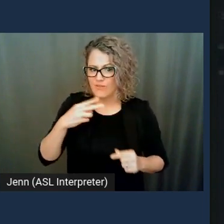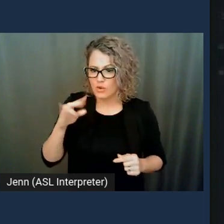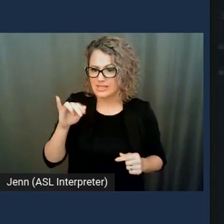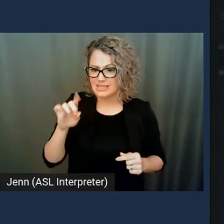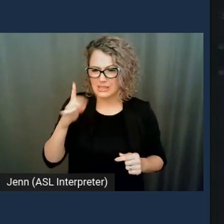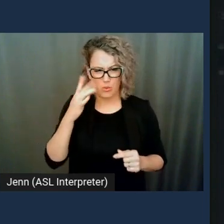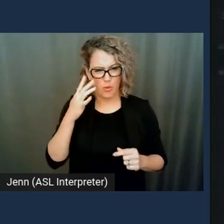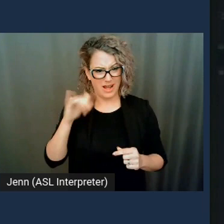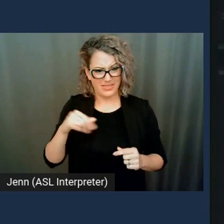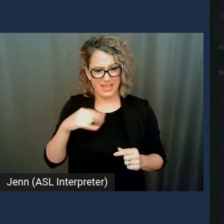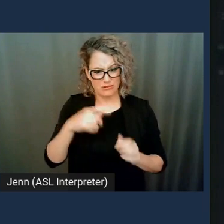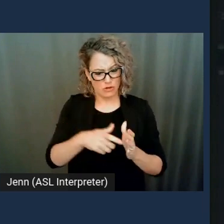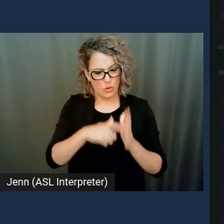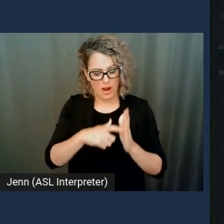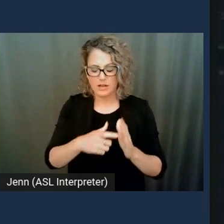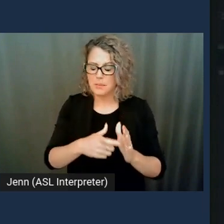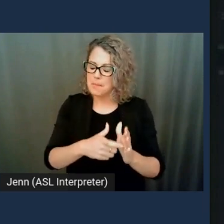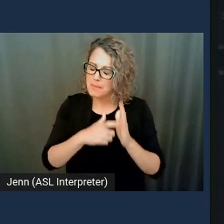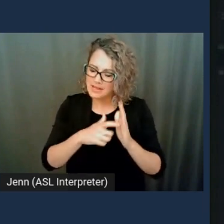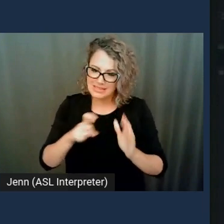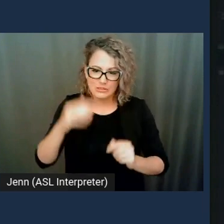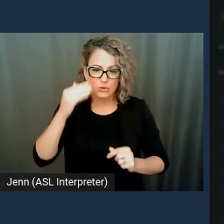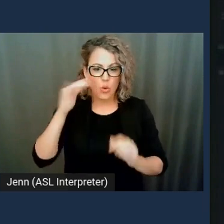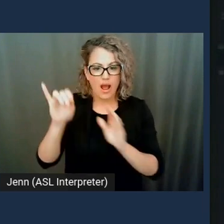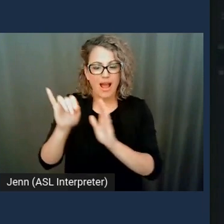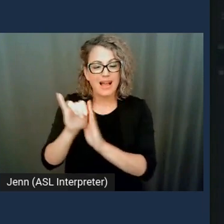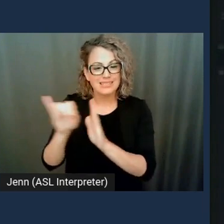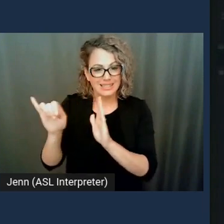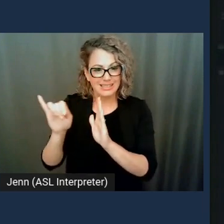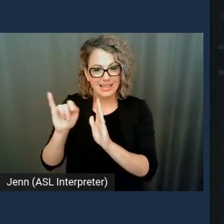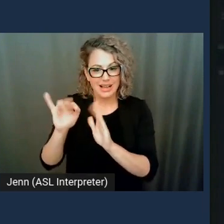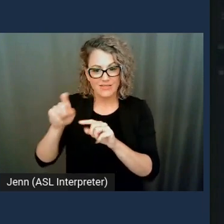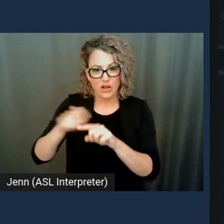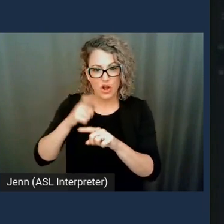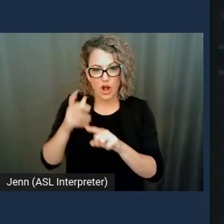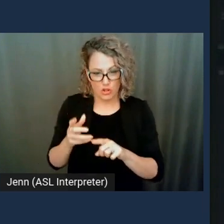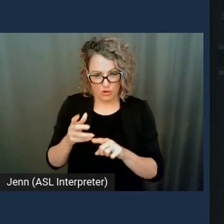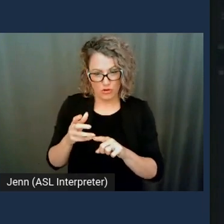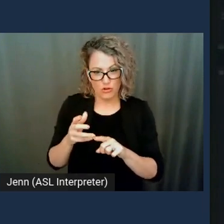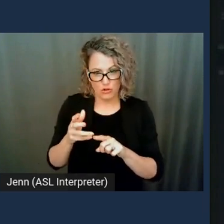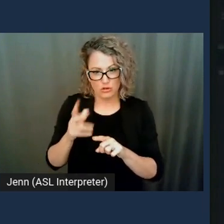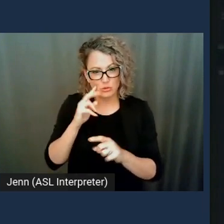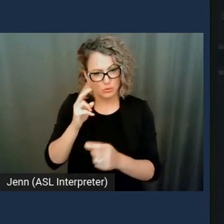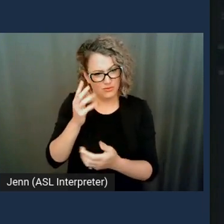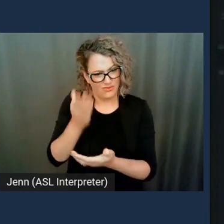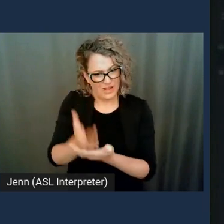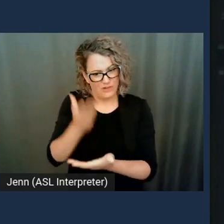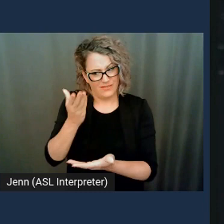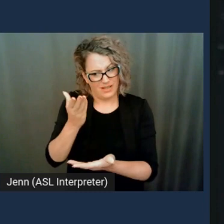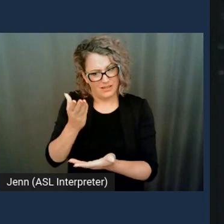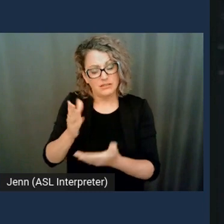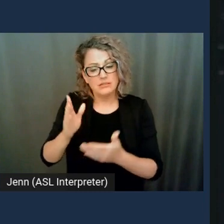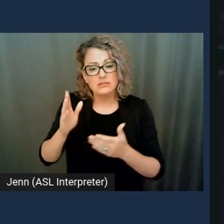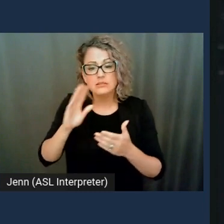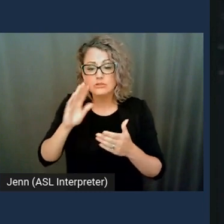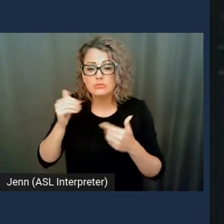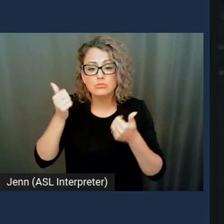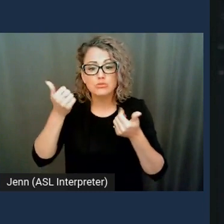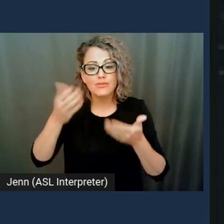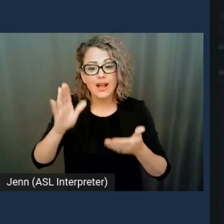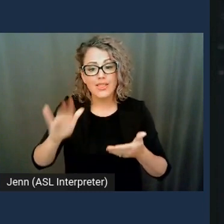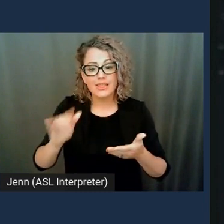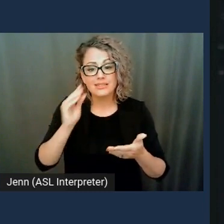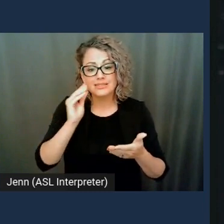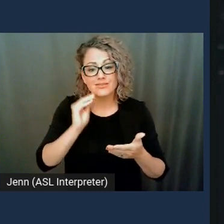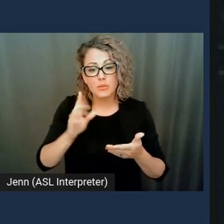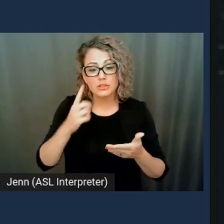ID needs to know the identity of the caller to be enrolled or verified. To provide this information to Voice ID,